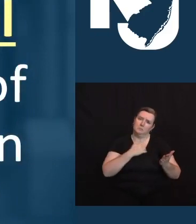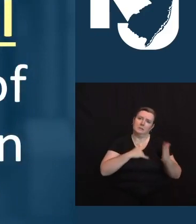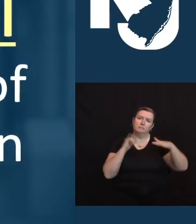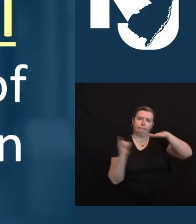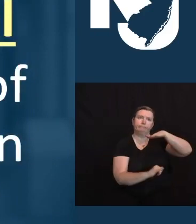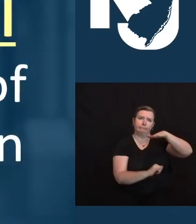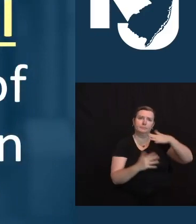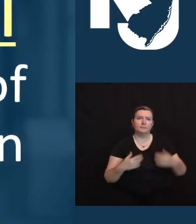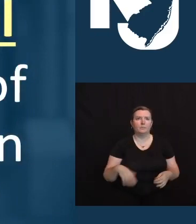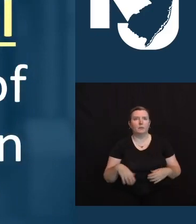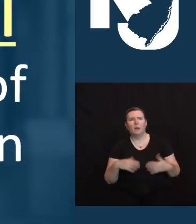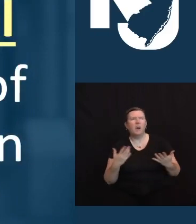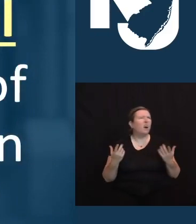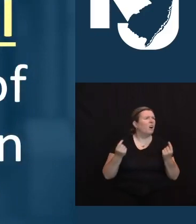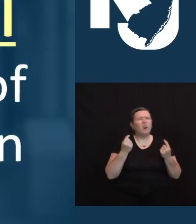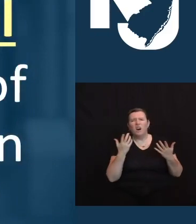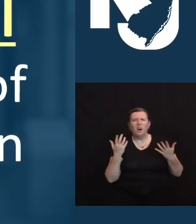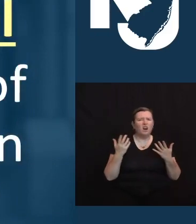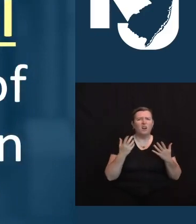visit